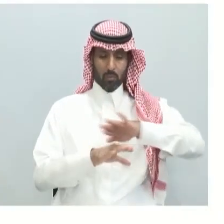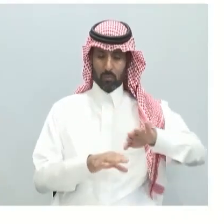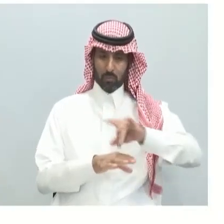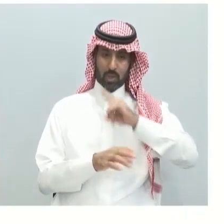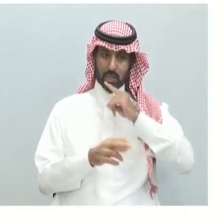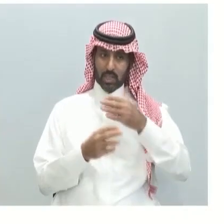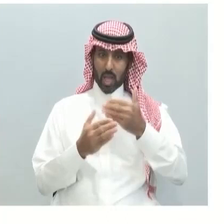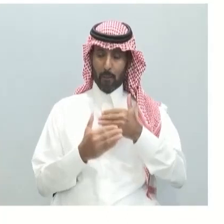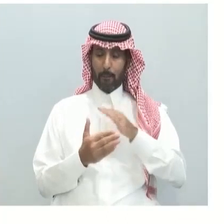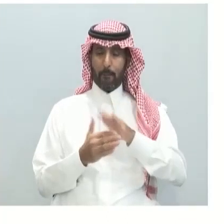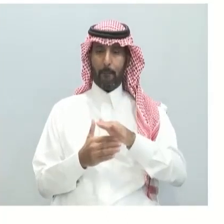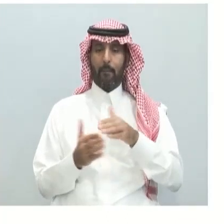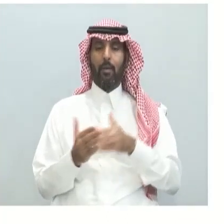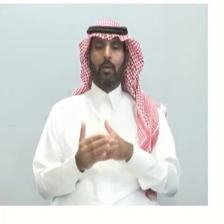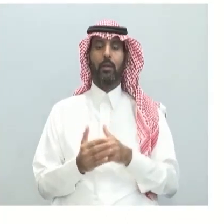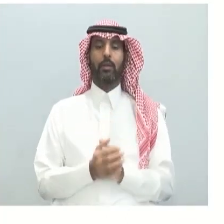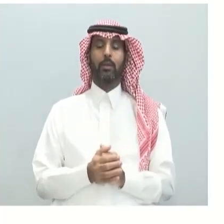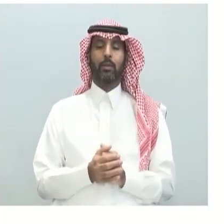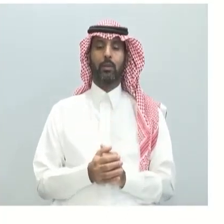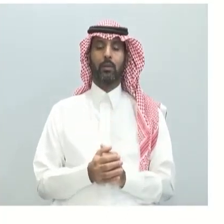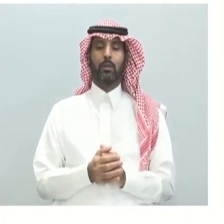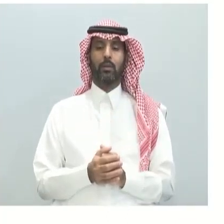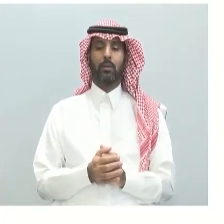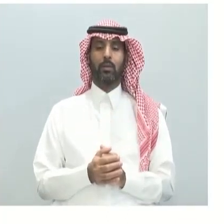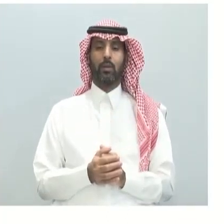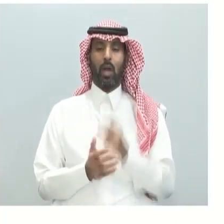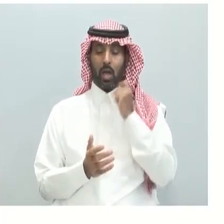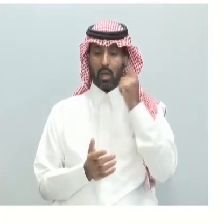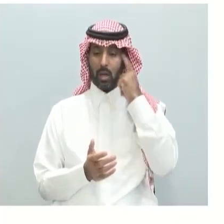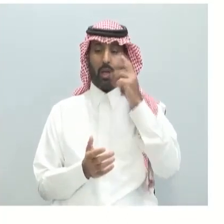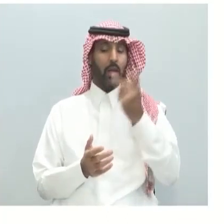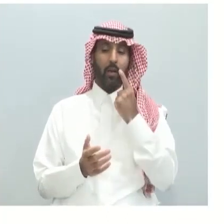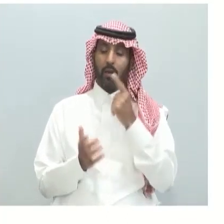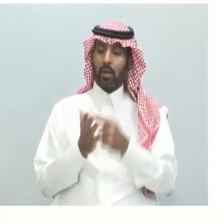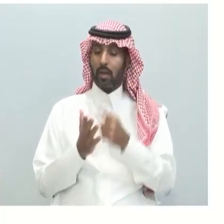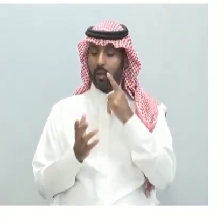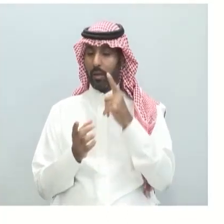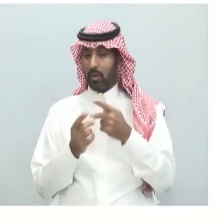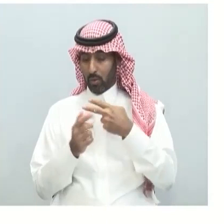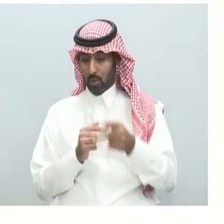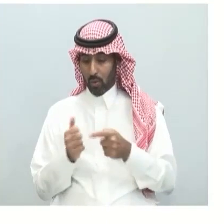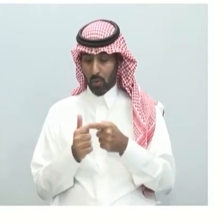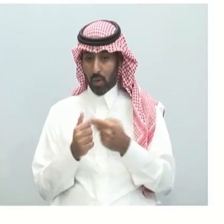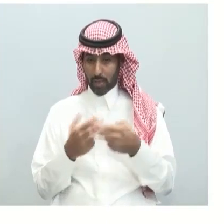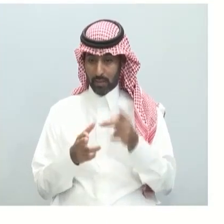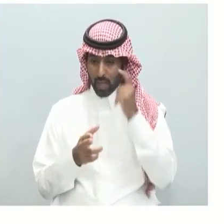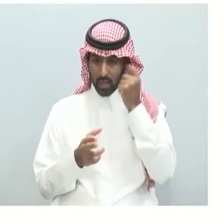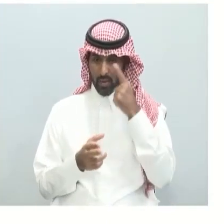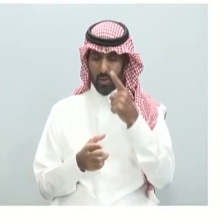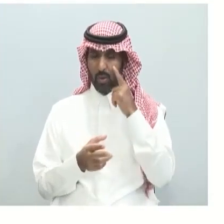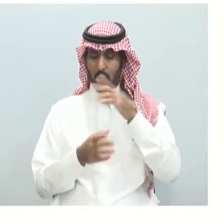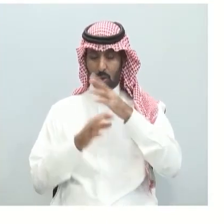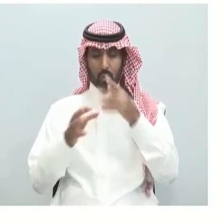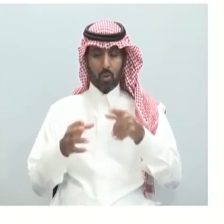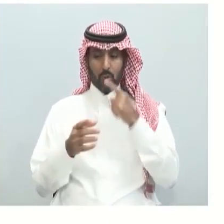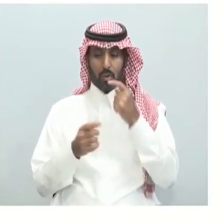let's listen to the article here together. I realized how sensible going green was when I started noticing the amount of